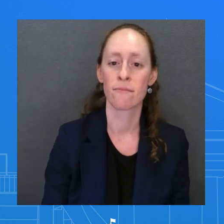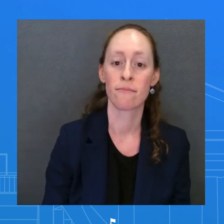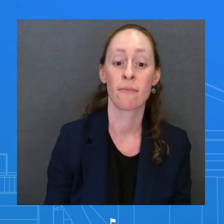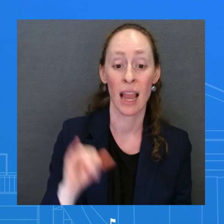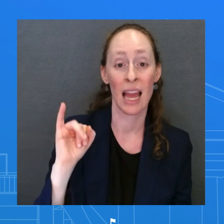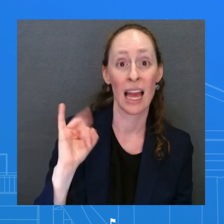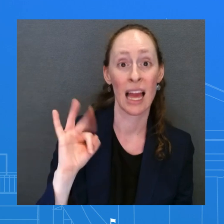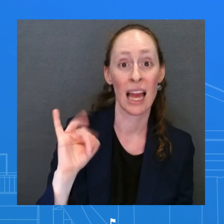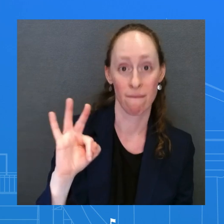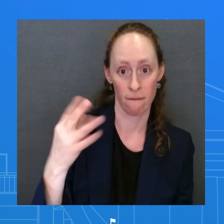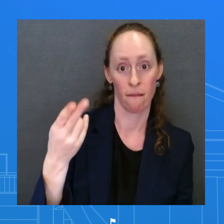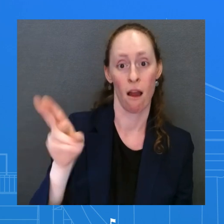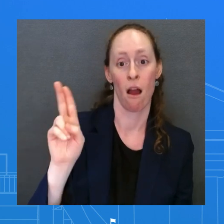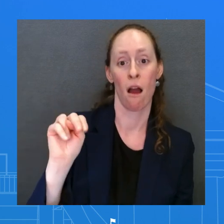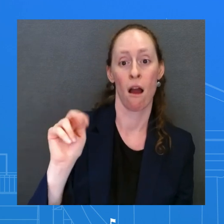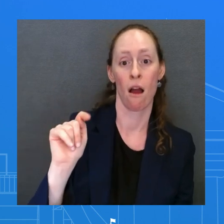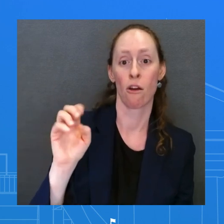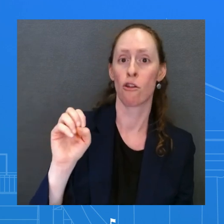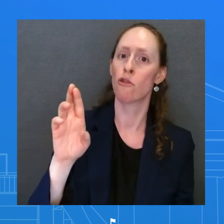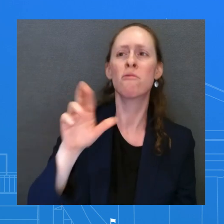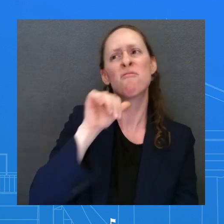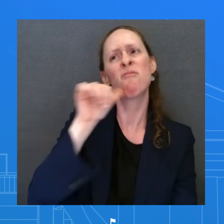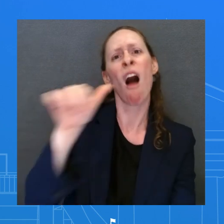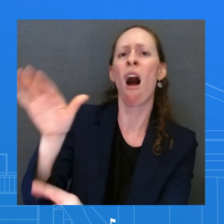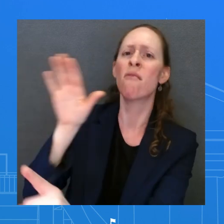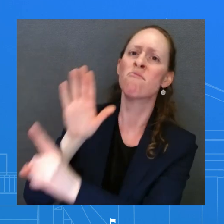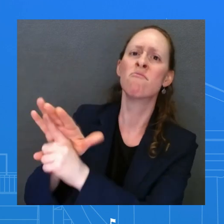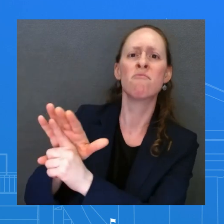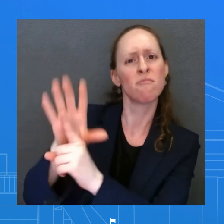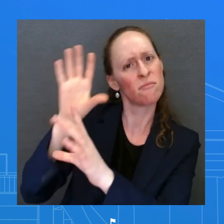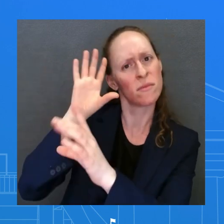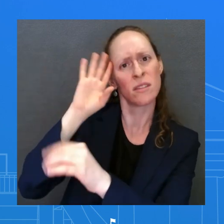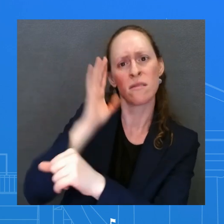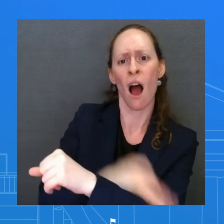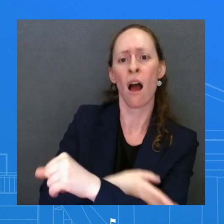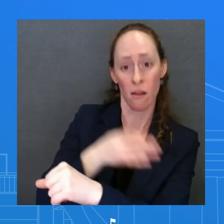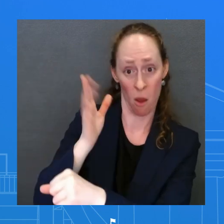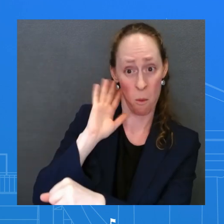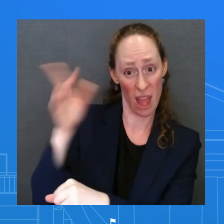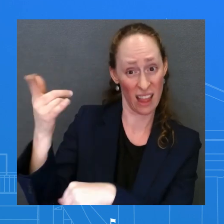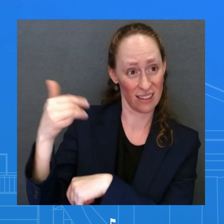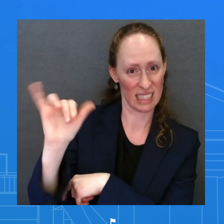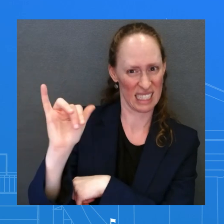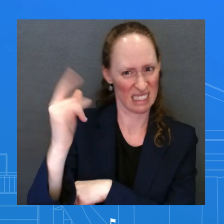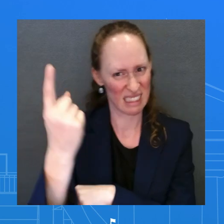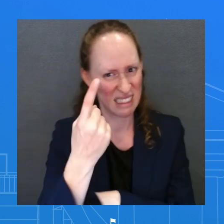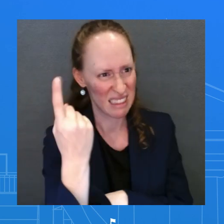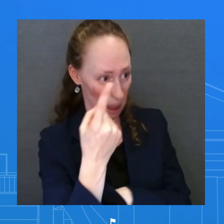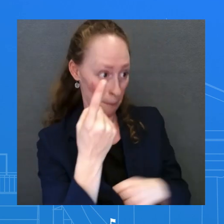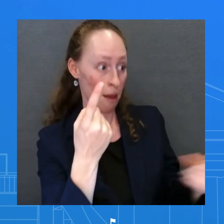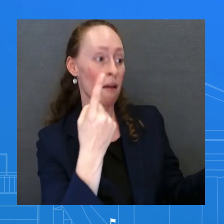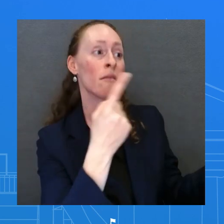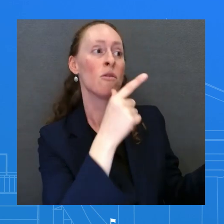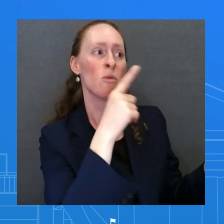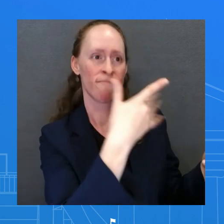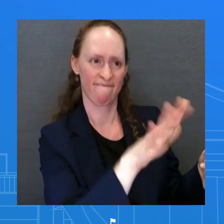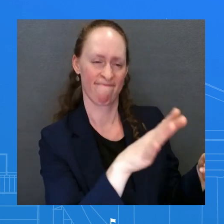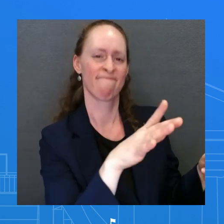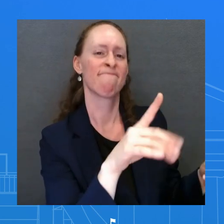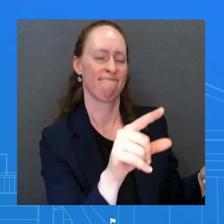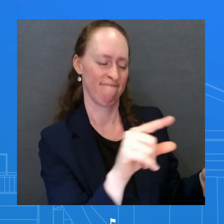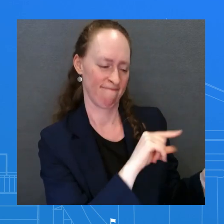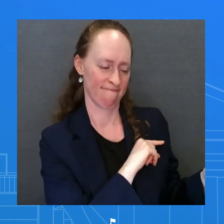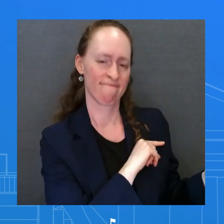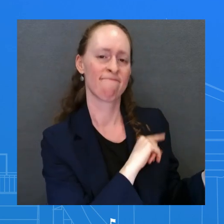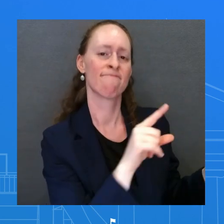invited someone who had just reached a plea agreement with federal prosecutors 2 days earlier? A couple of things. Again, that's his son. He's a family member. It